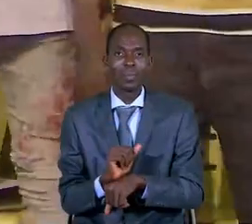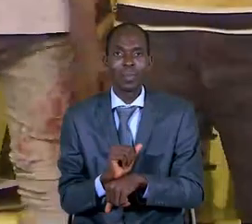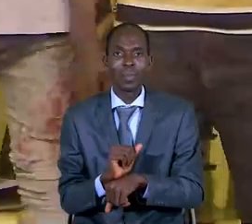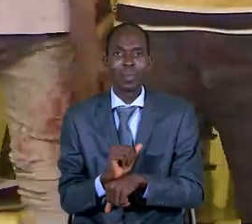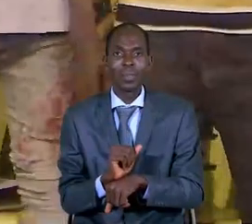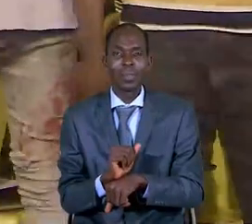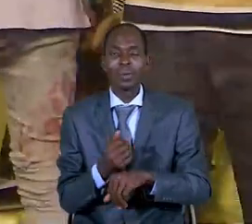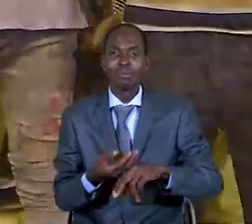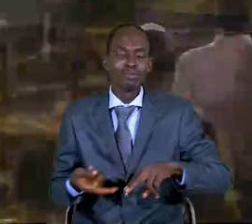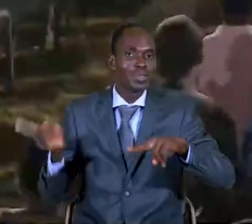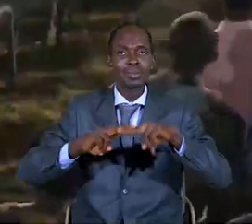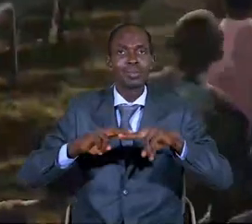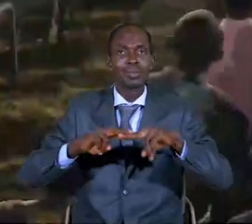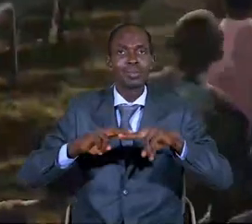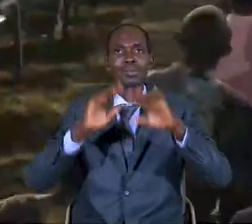Multiple miracle.